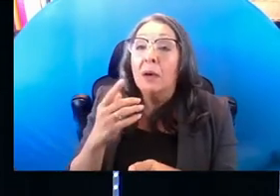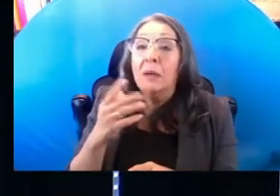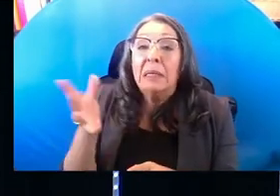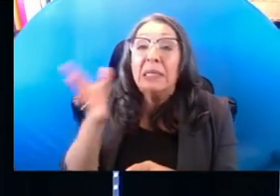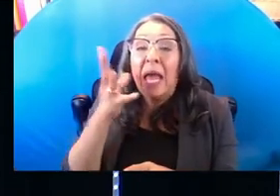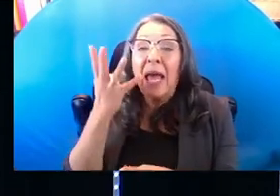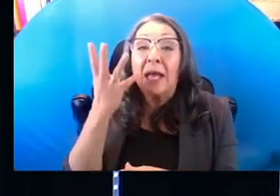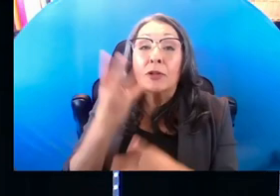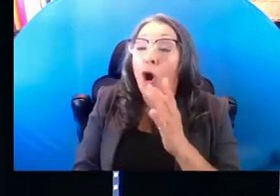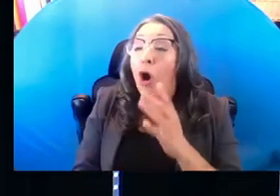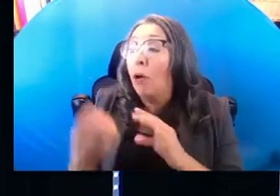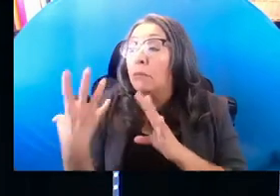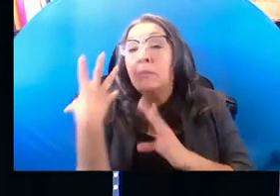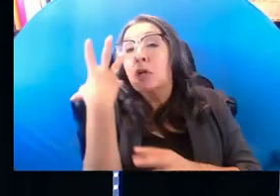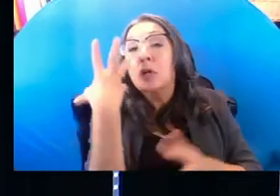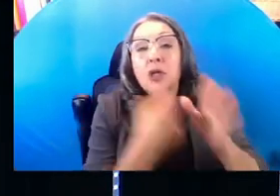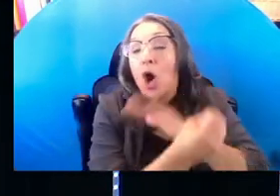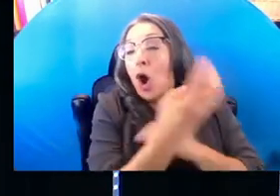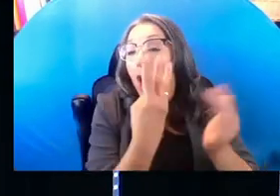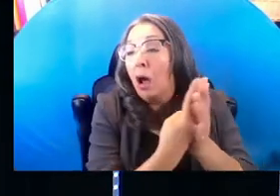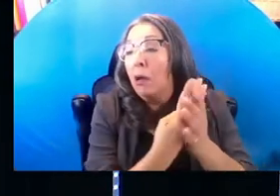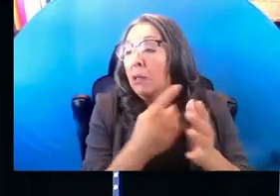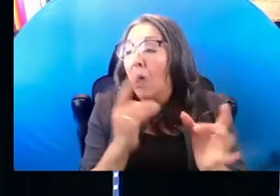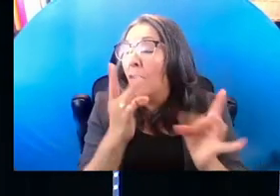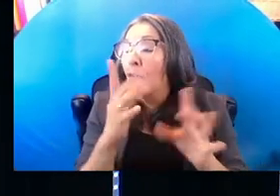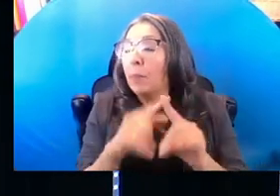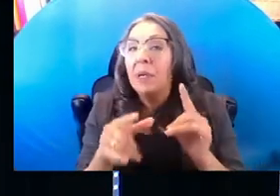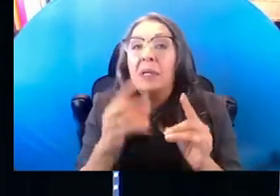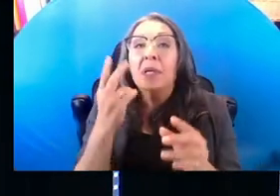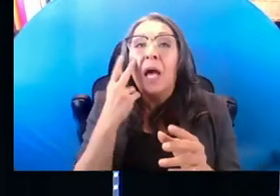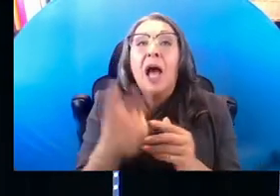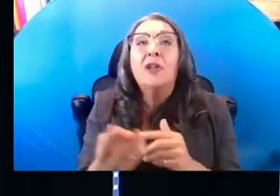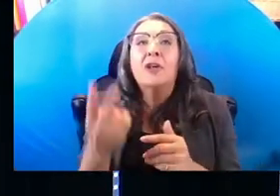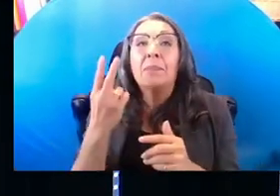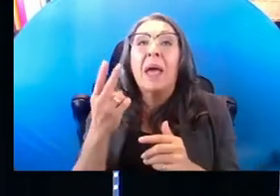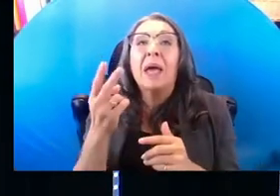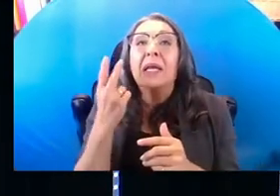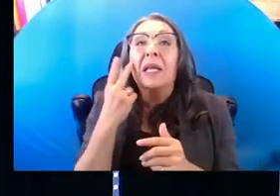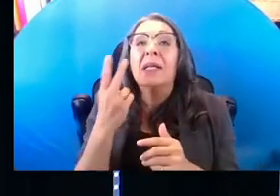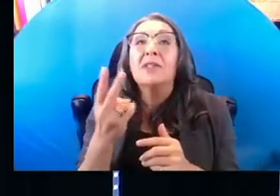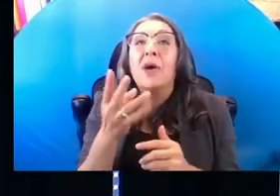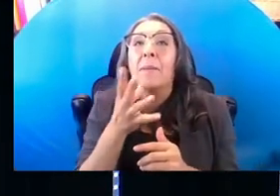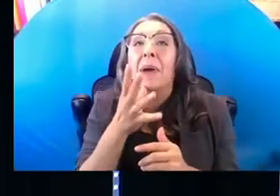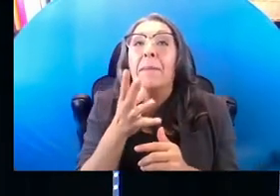awful. But what I saw instead is I saw my mom, and I saw her holding me